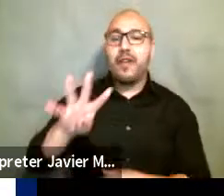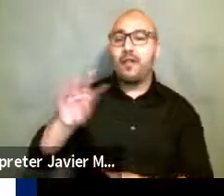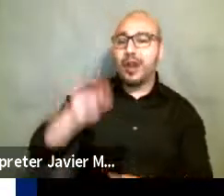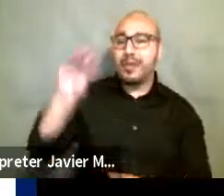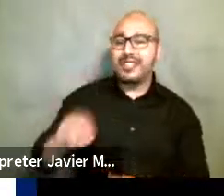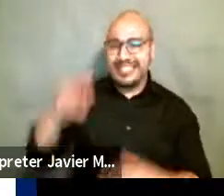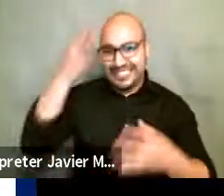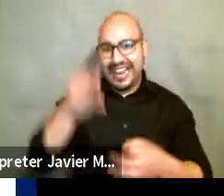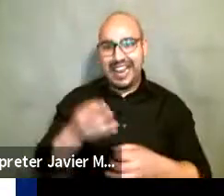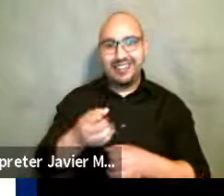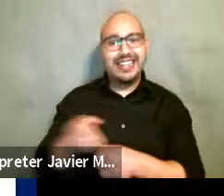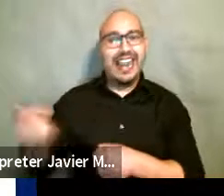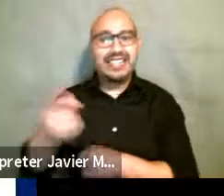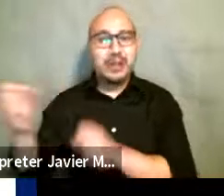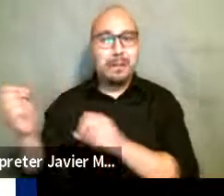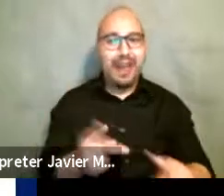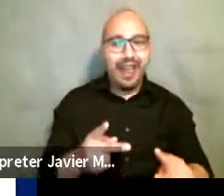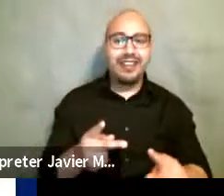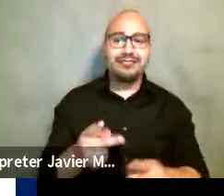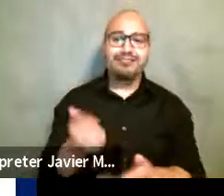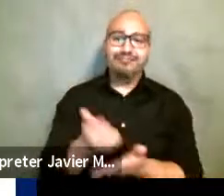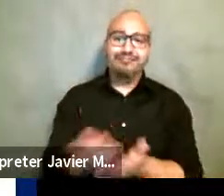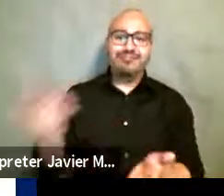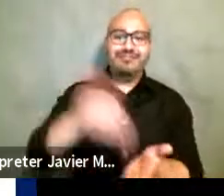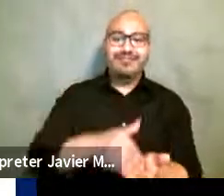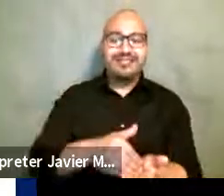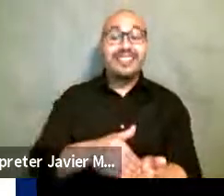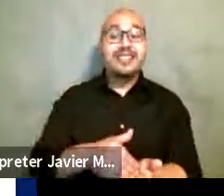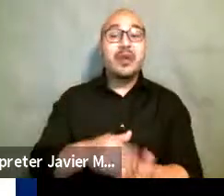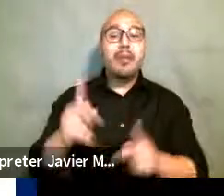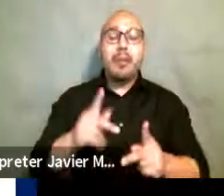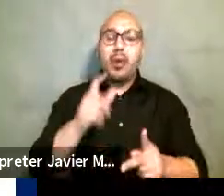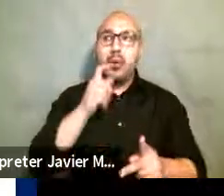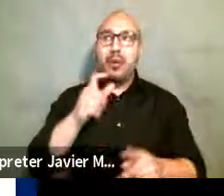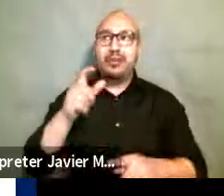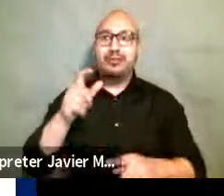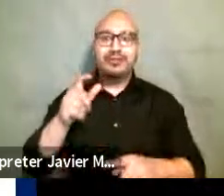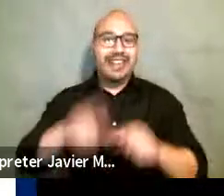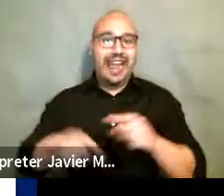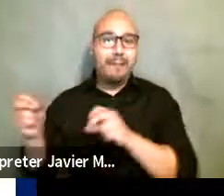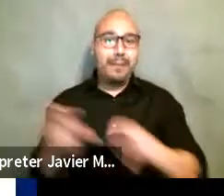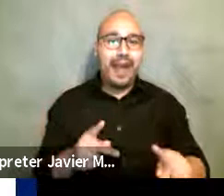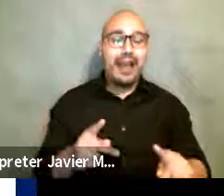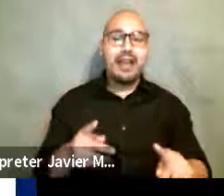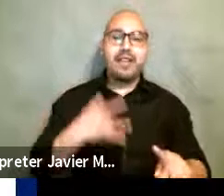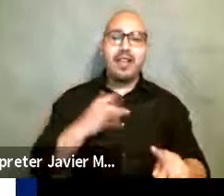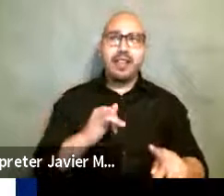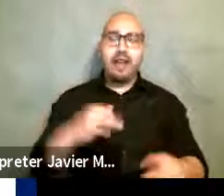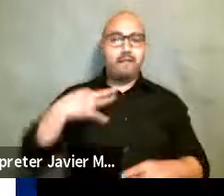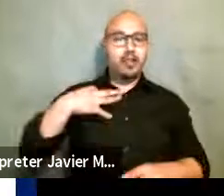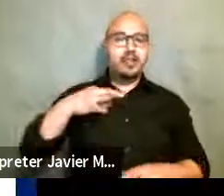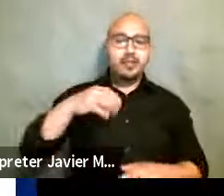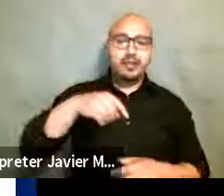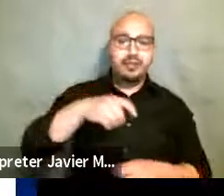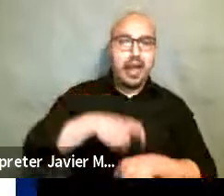come back. And those who were unable to come back felt like their volunteer time here actually mattered, and if they